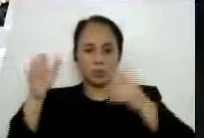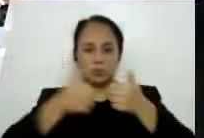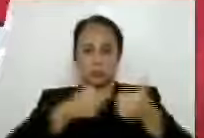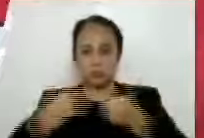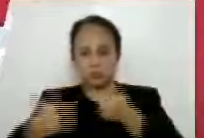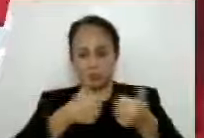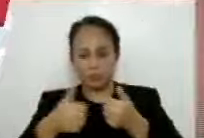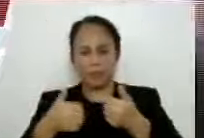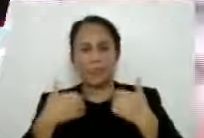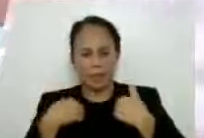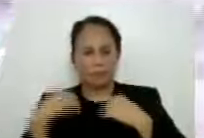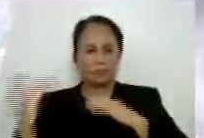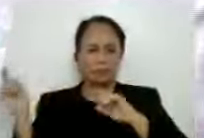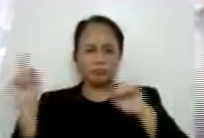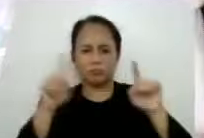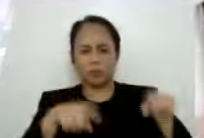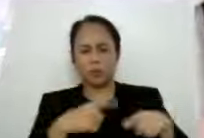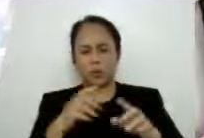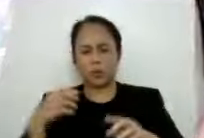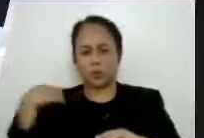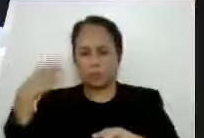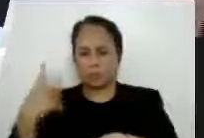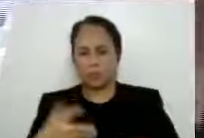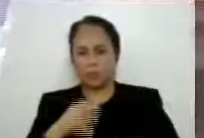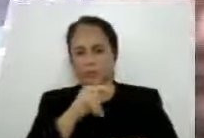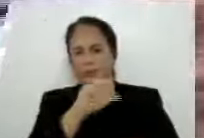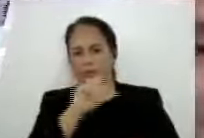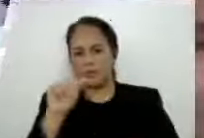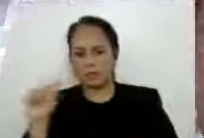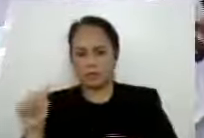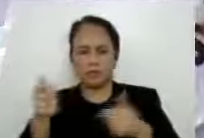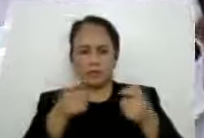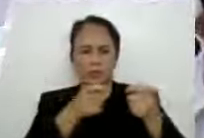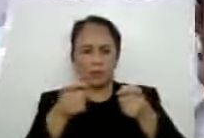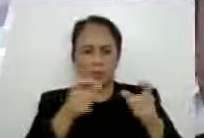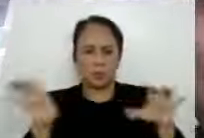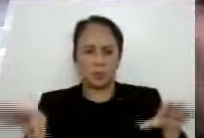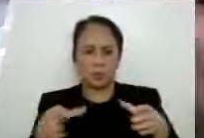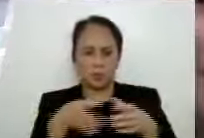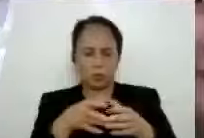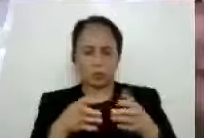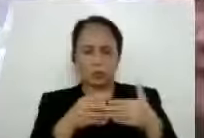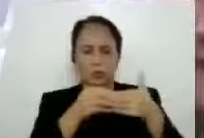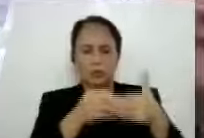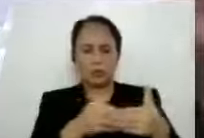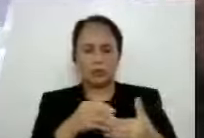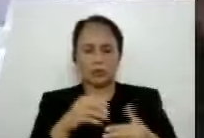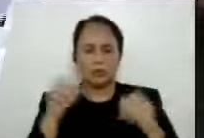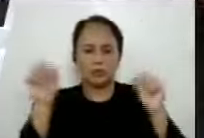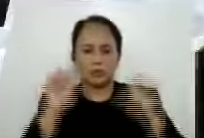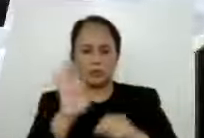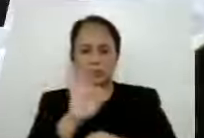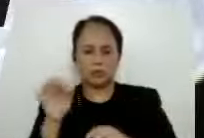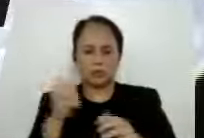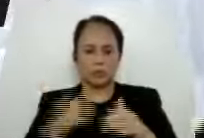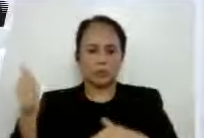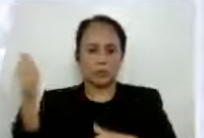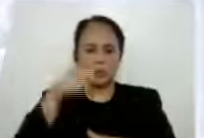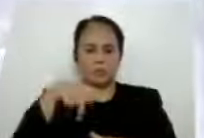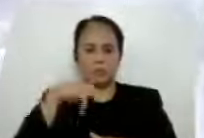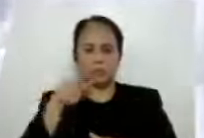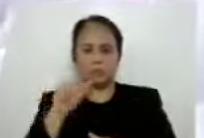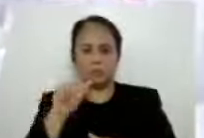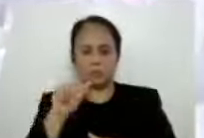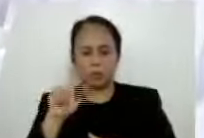opening ceremony ang mga opisyal ng NCAA Management Committee sa pangunguna ni Season 99 Chairman Paul Supan at